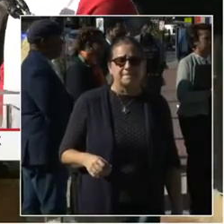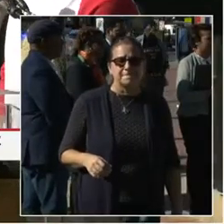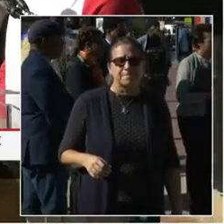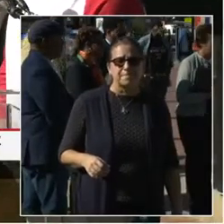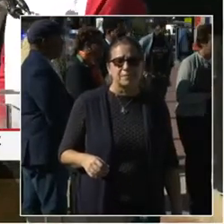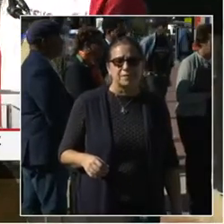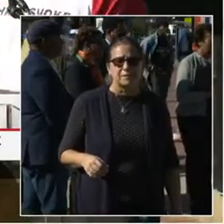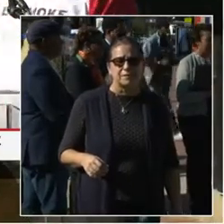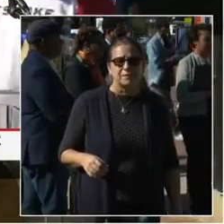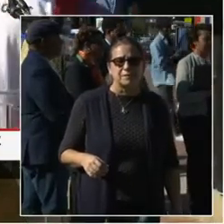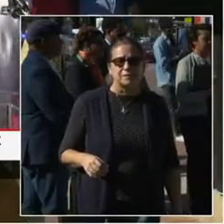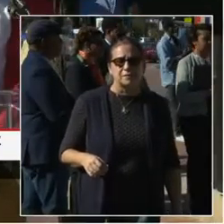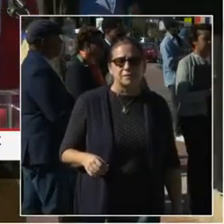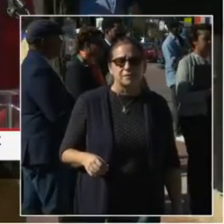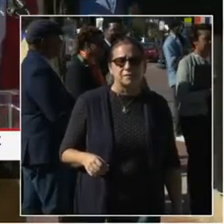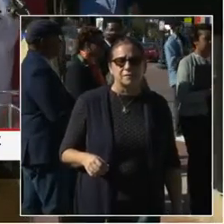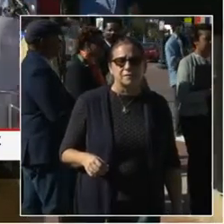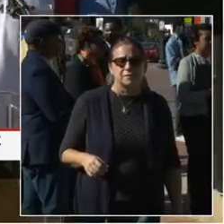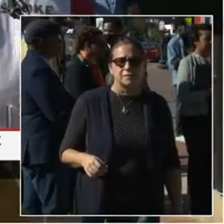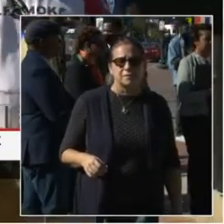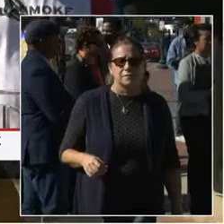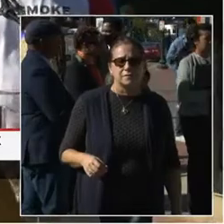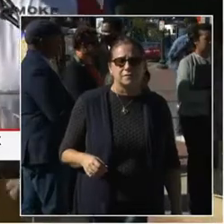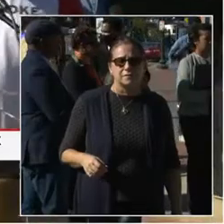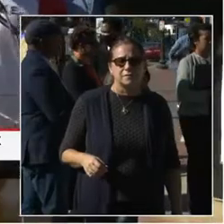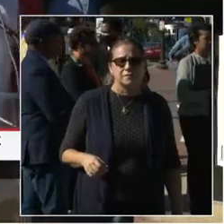mayor for that. So thank you.